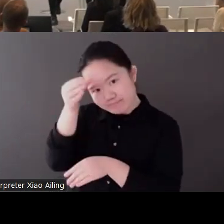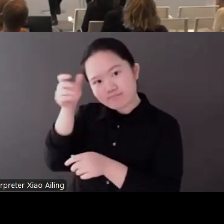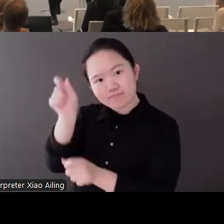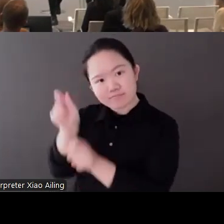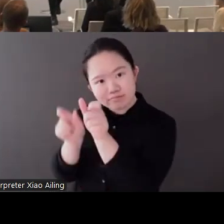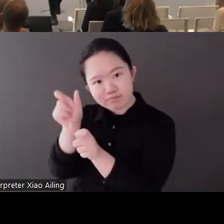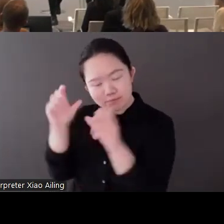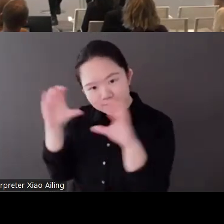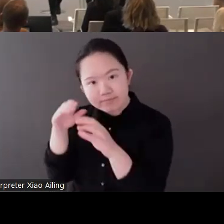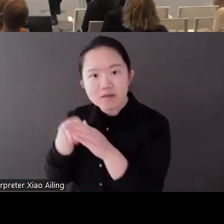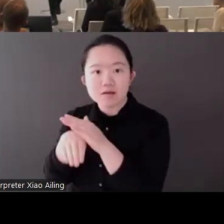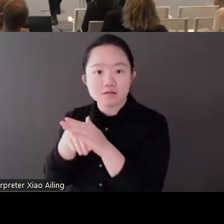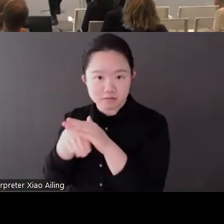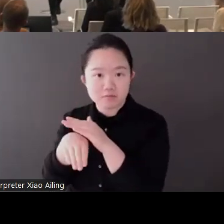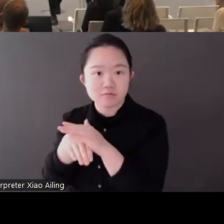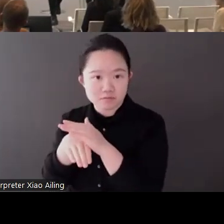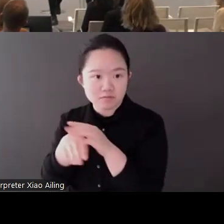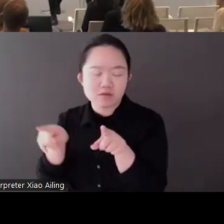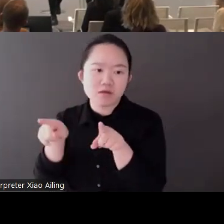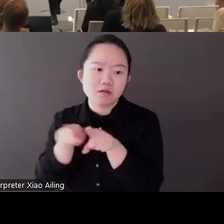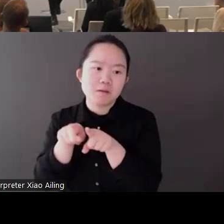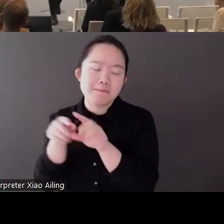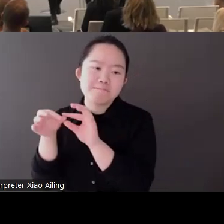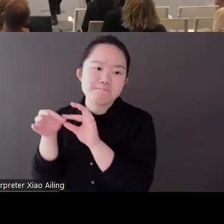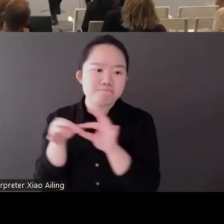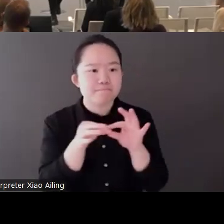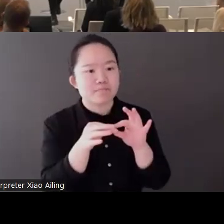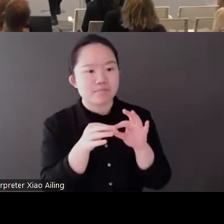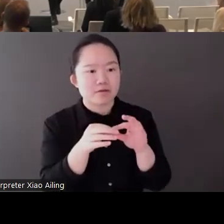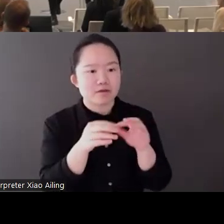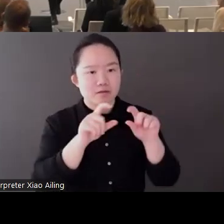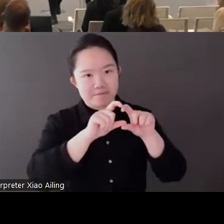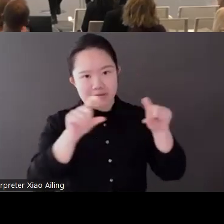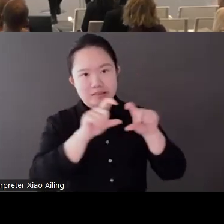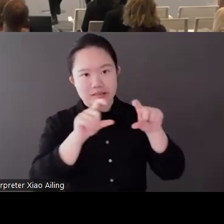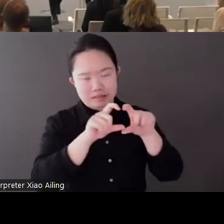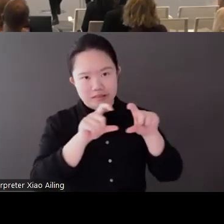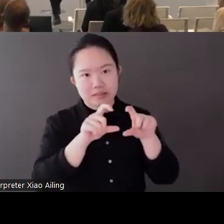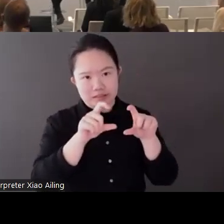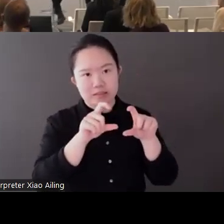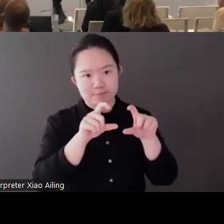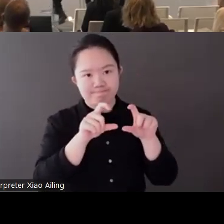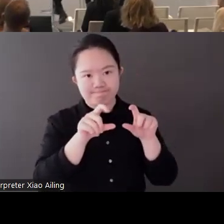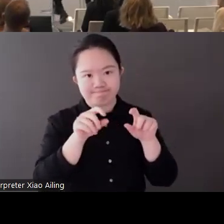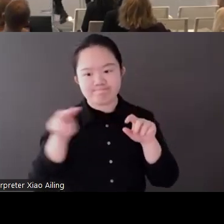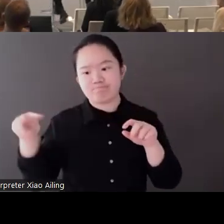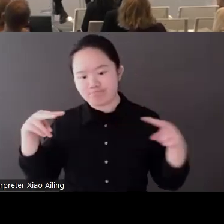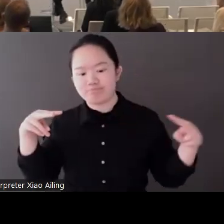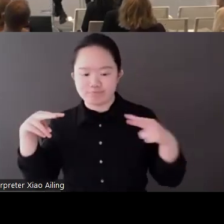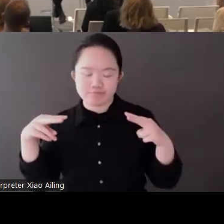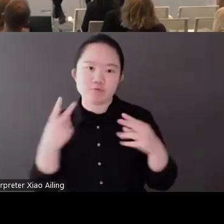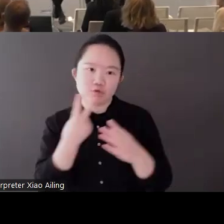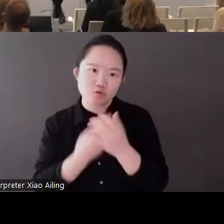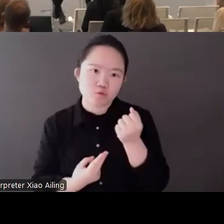this also circle of accessibility specialists. We are growing. We would like to have more